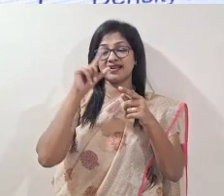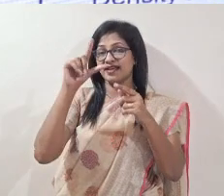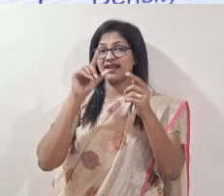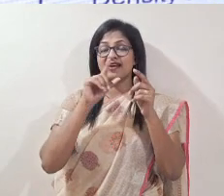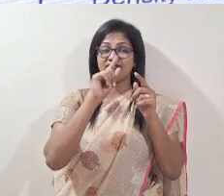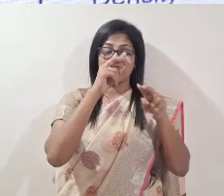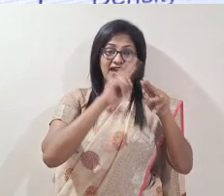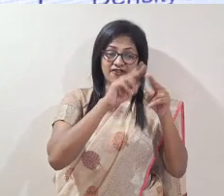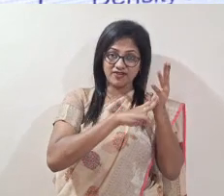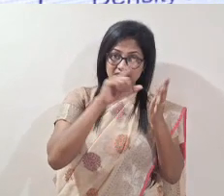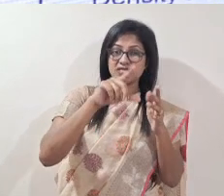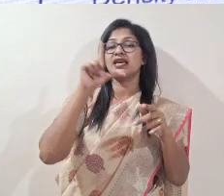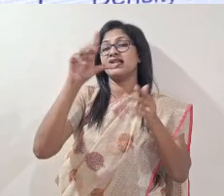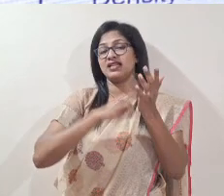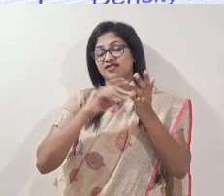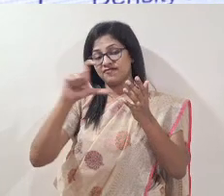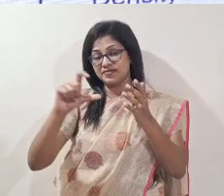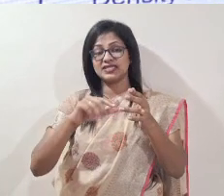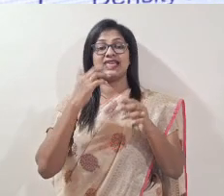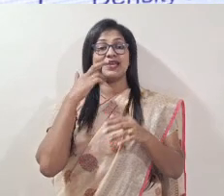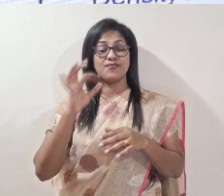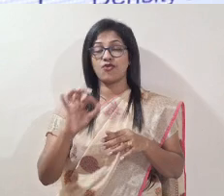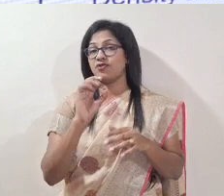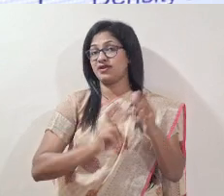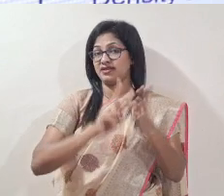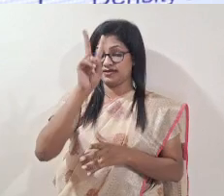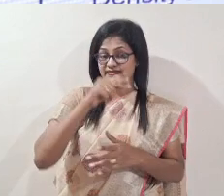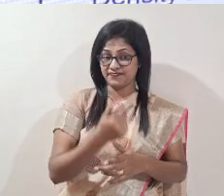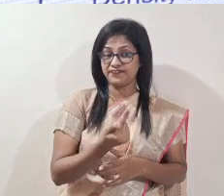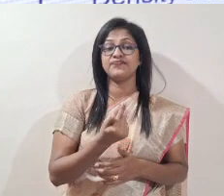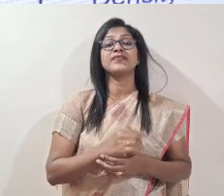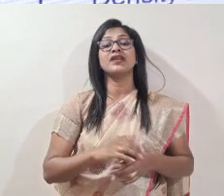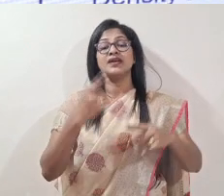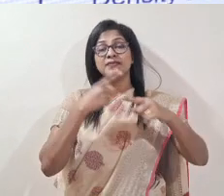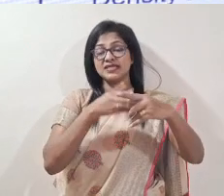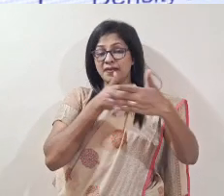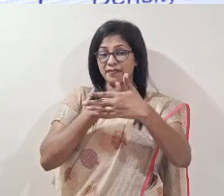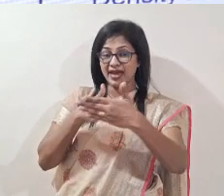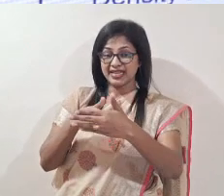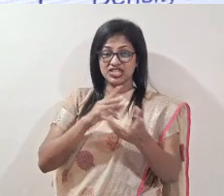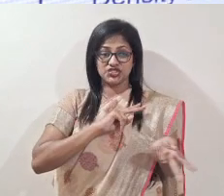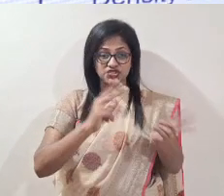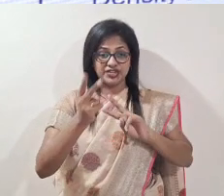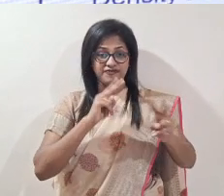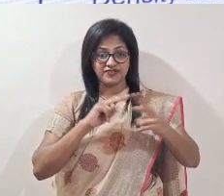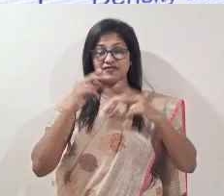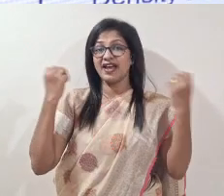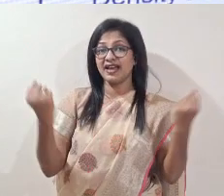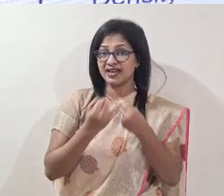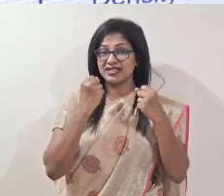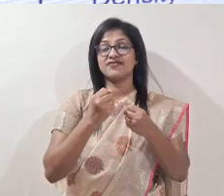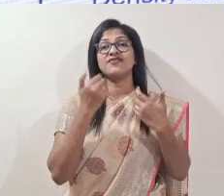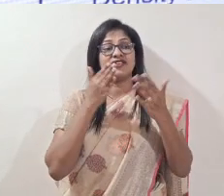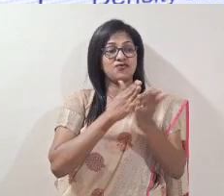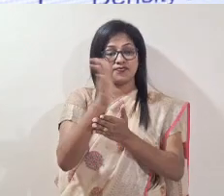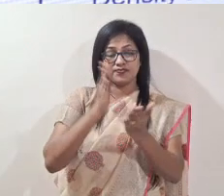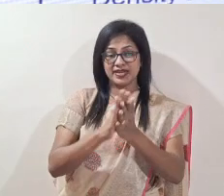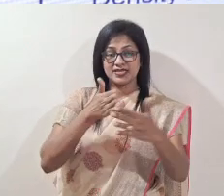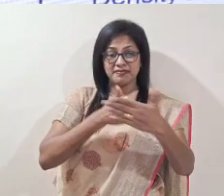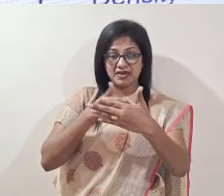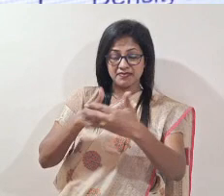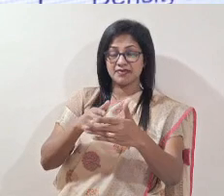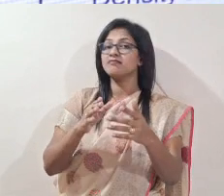mile connectivity vital to support decentralized activity hubs. We need to address the barriers preventing shifts in active modes like